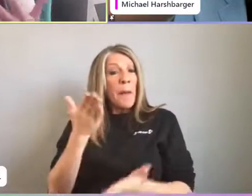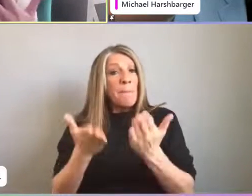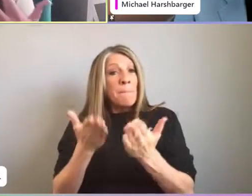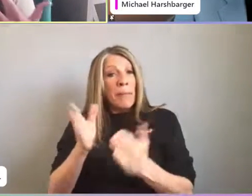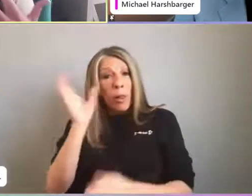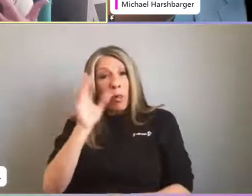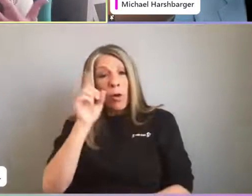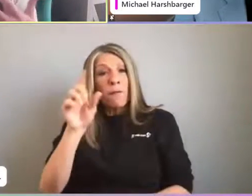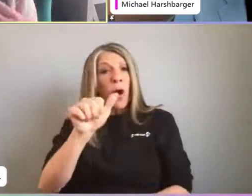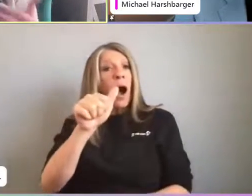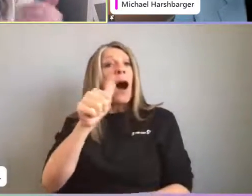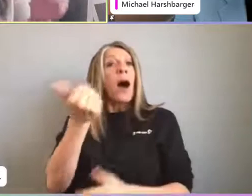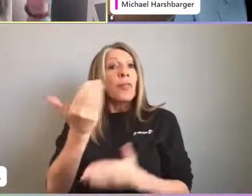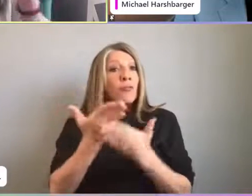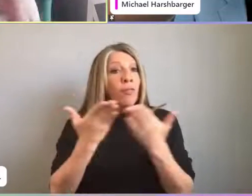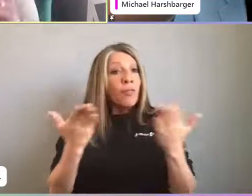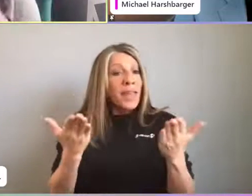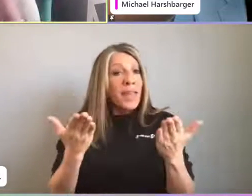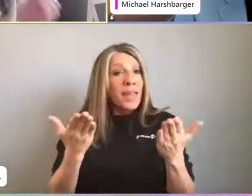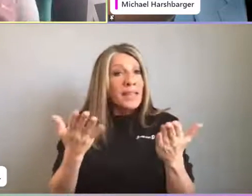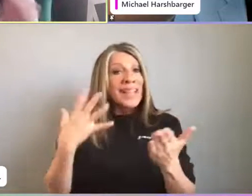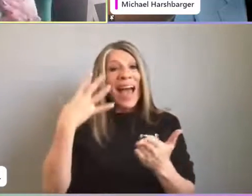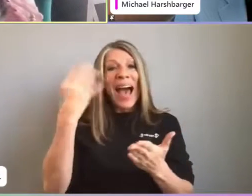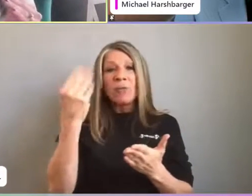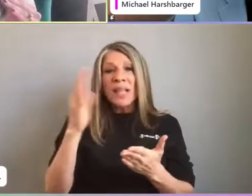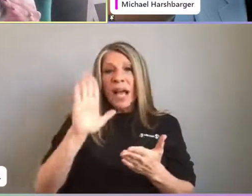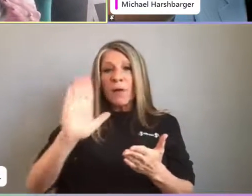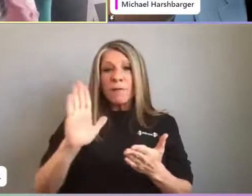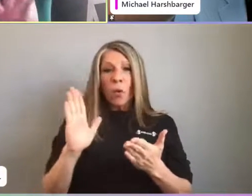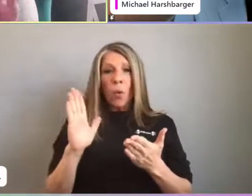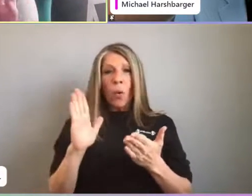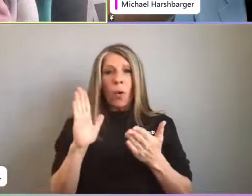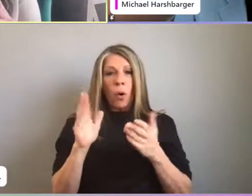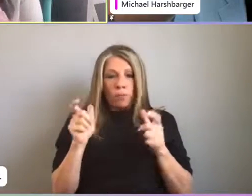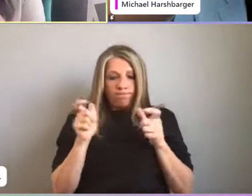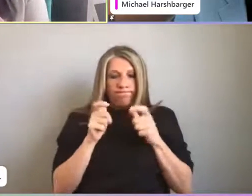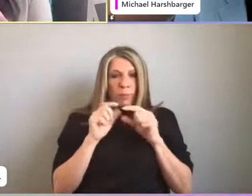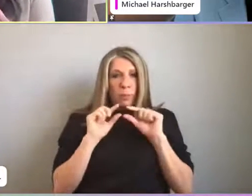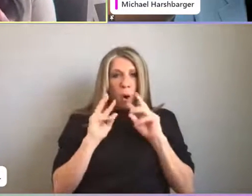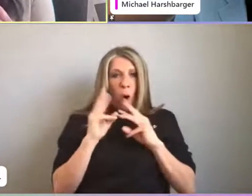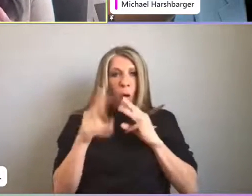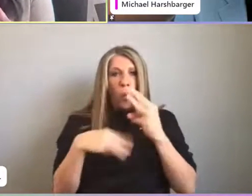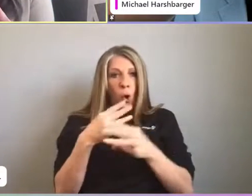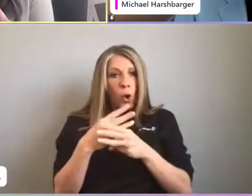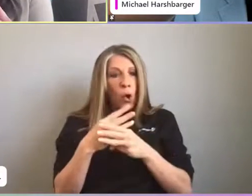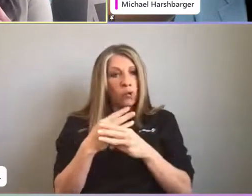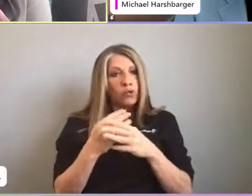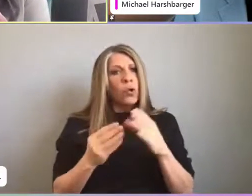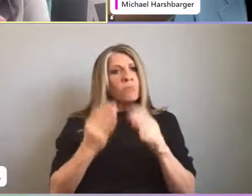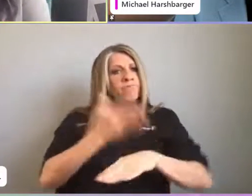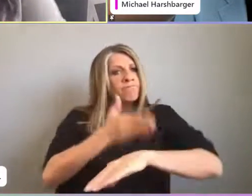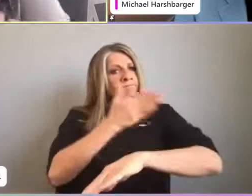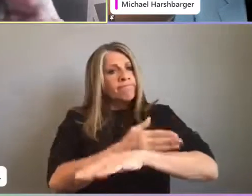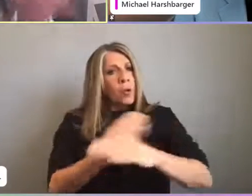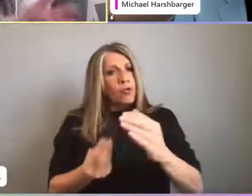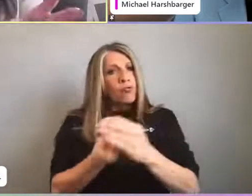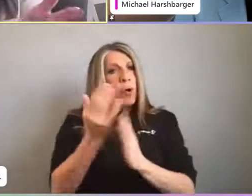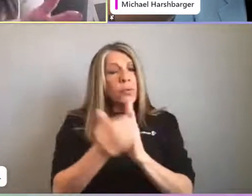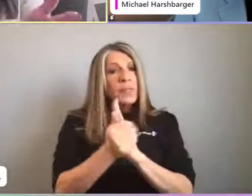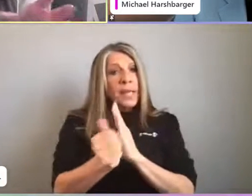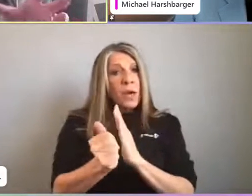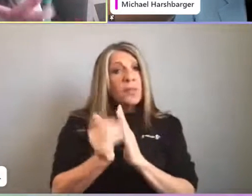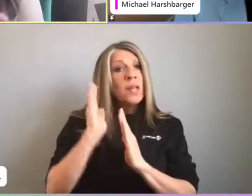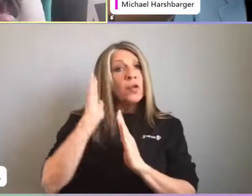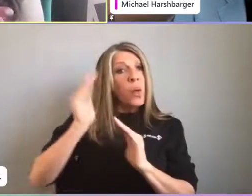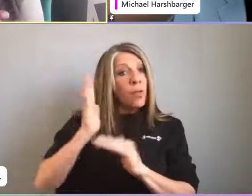for other things outside of your immediate sphere to grow skills that you will further